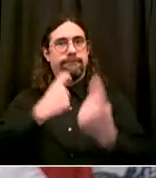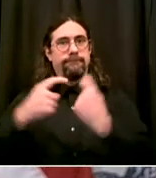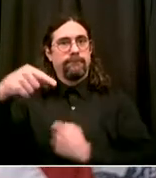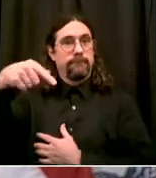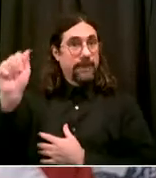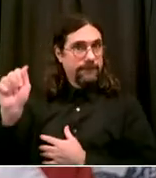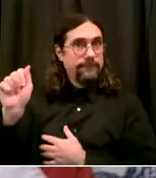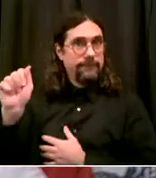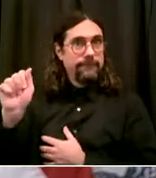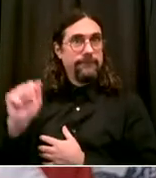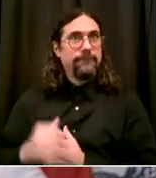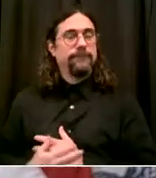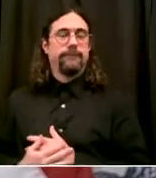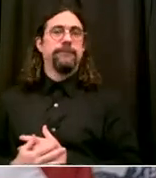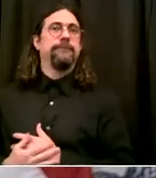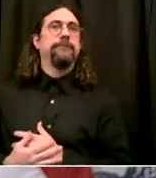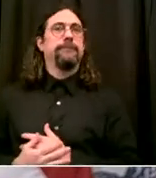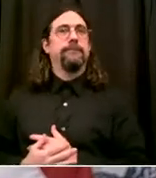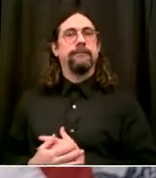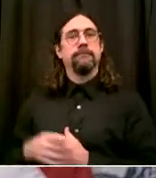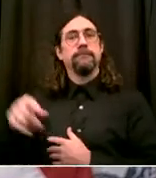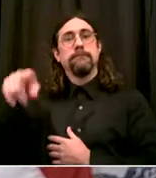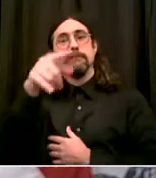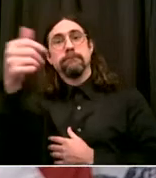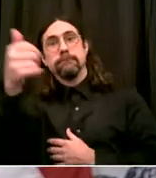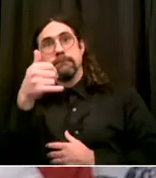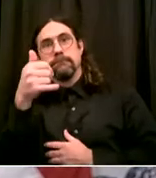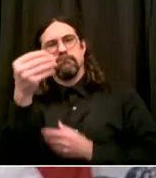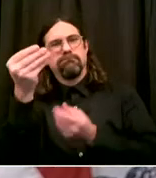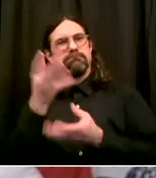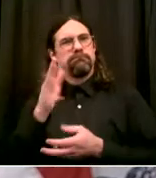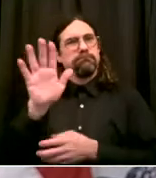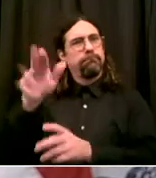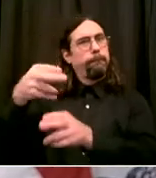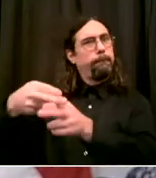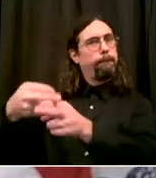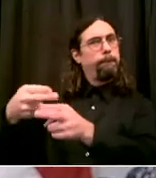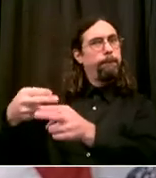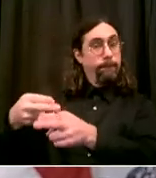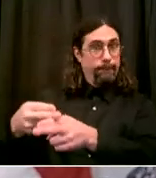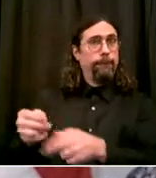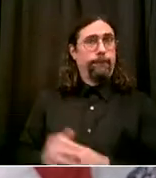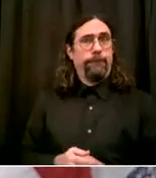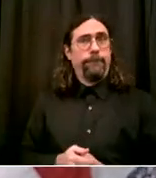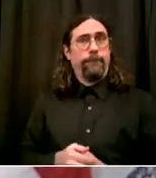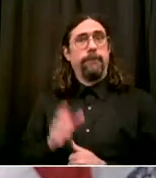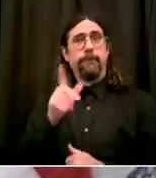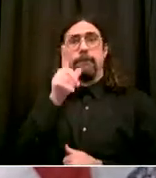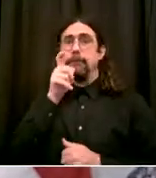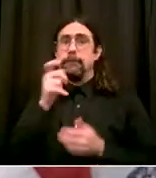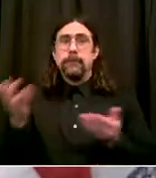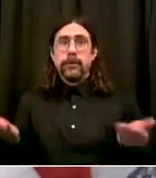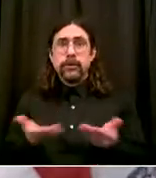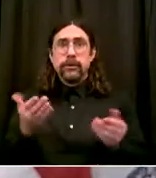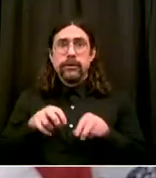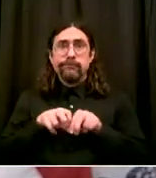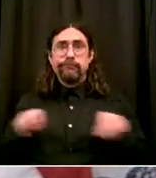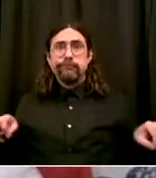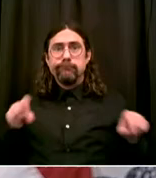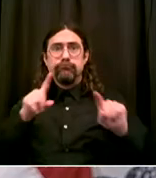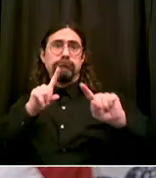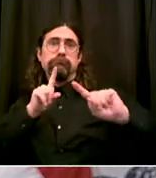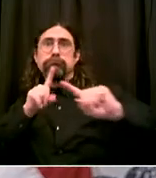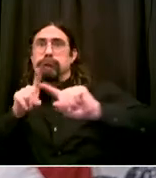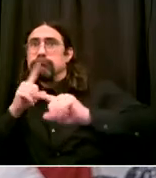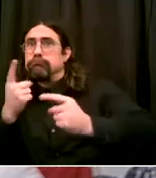colleagues in the media. Please let me know the name and outlet of each journalist. We'll now begin our Q&A. As a reminder, we're joined today by Dr.